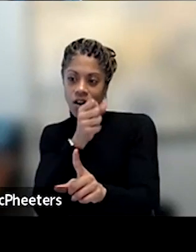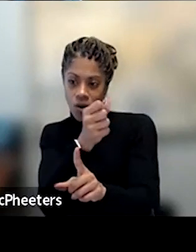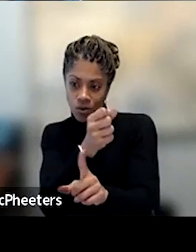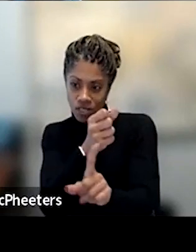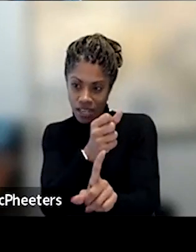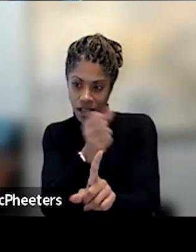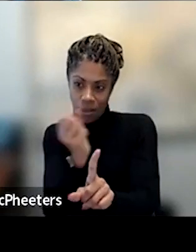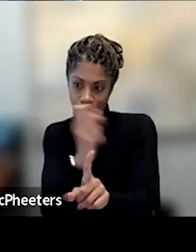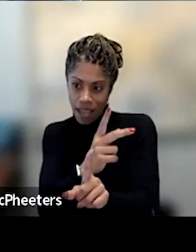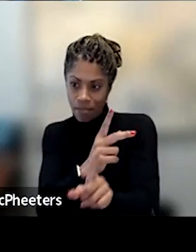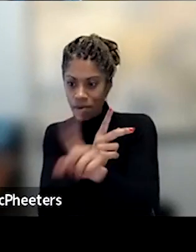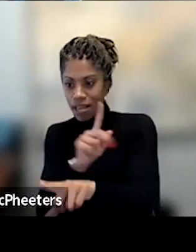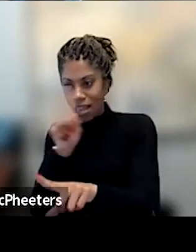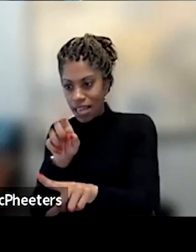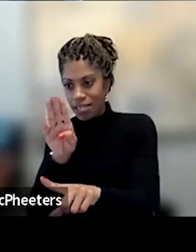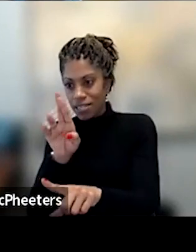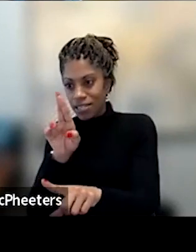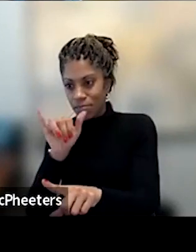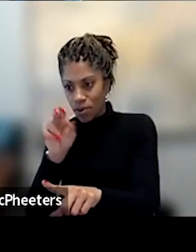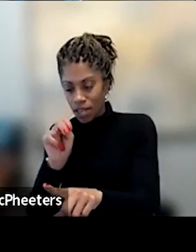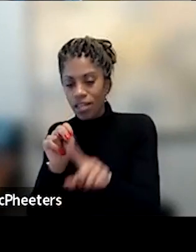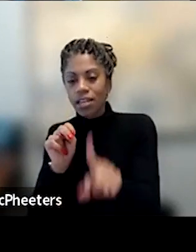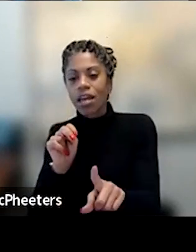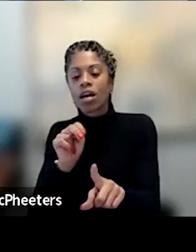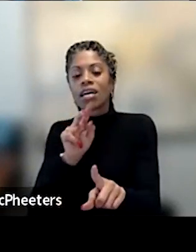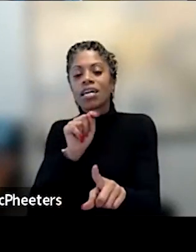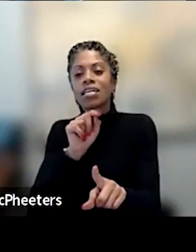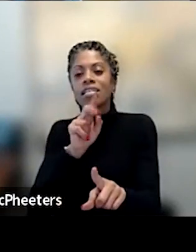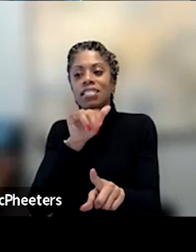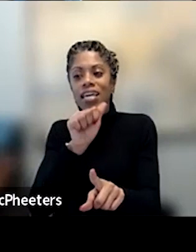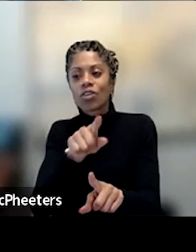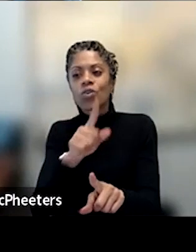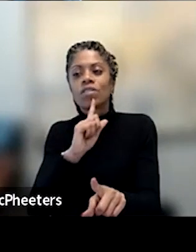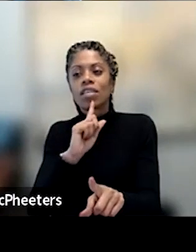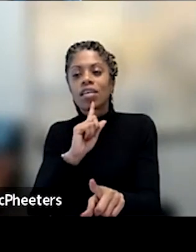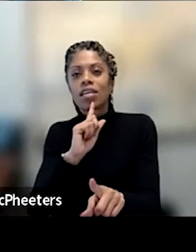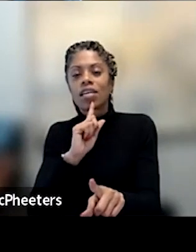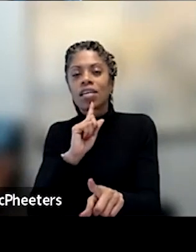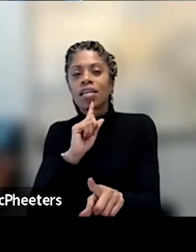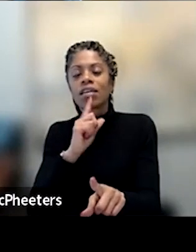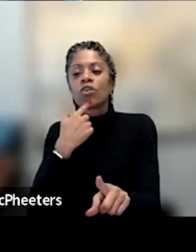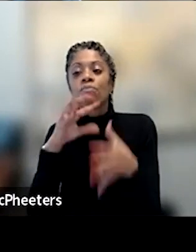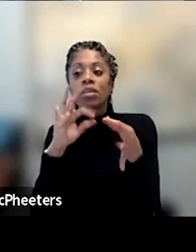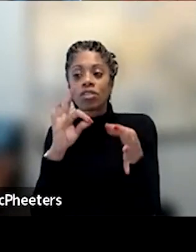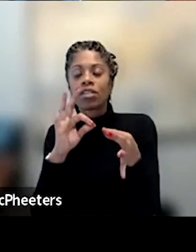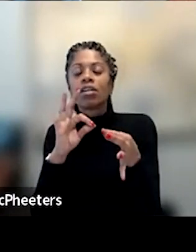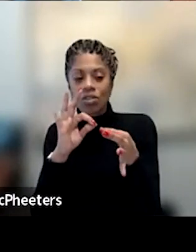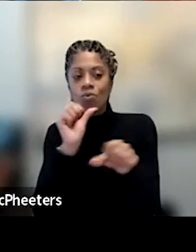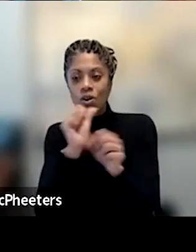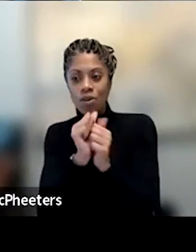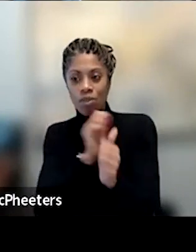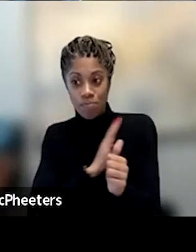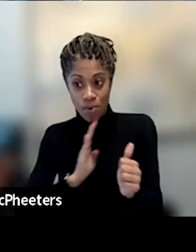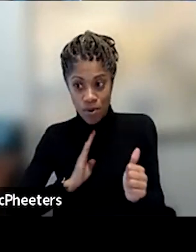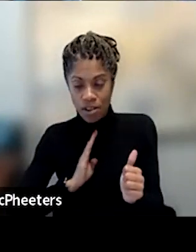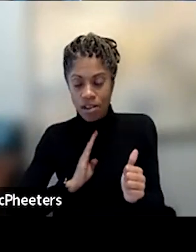that you all are doing work with your board, and that can be really challenging. So if there's any lessons learned about how you all got oriented and got the board in that